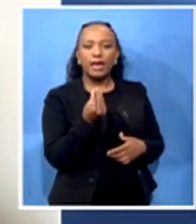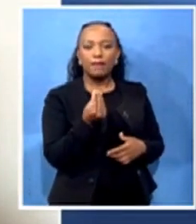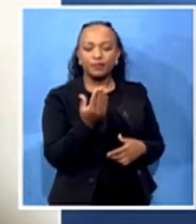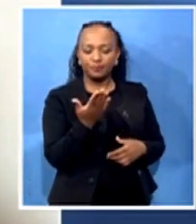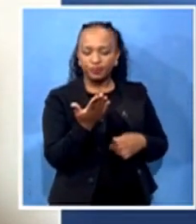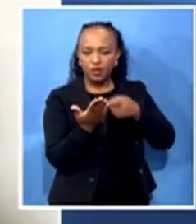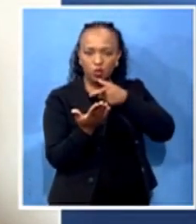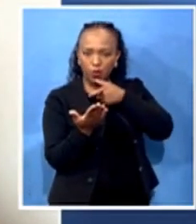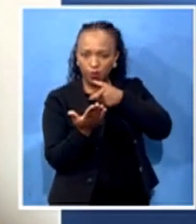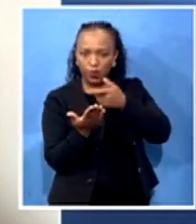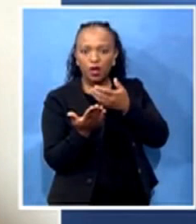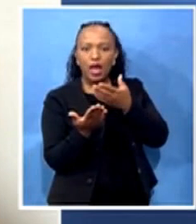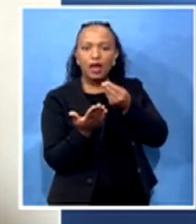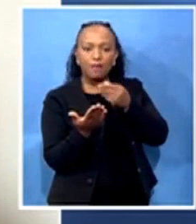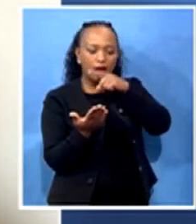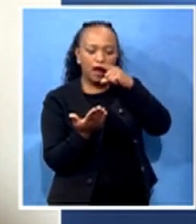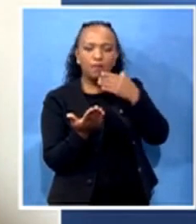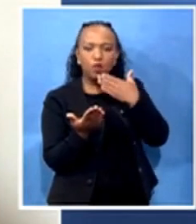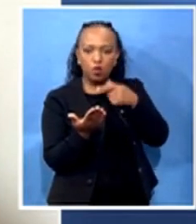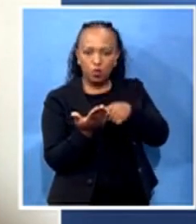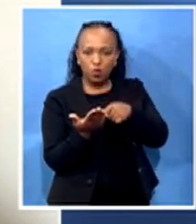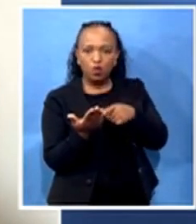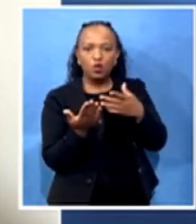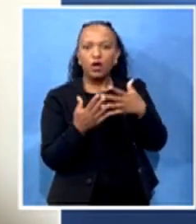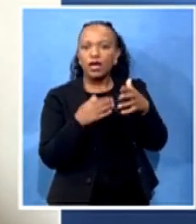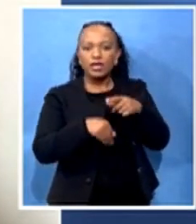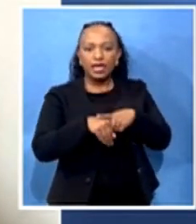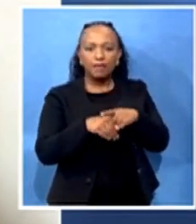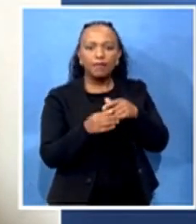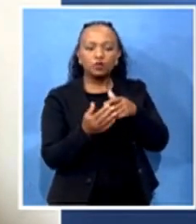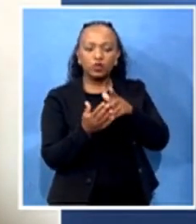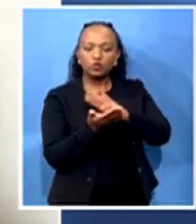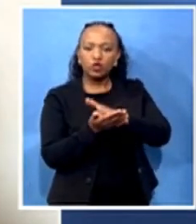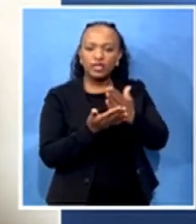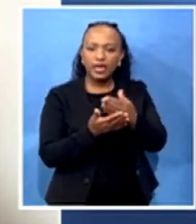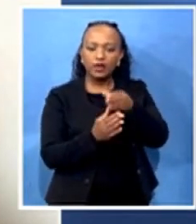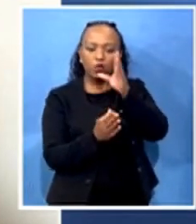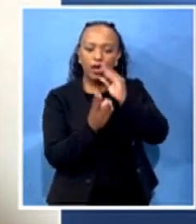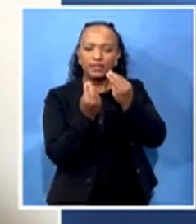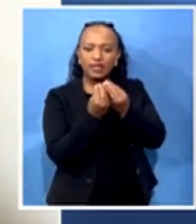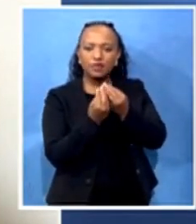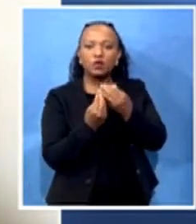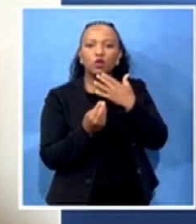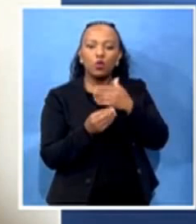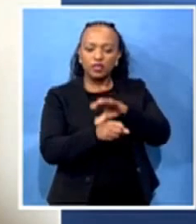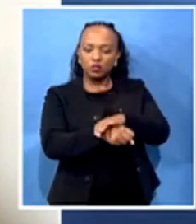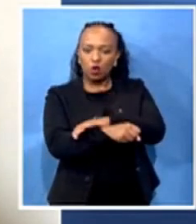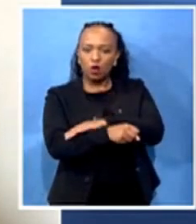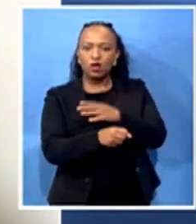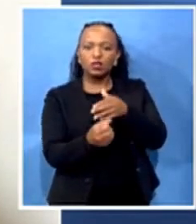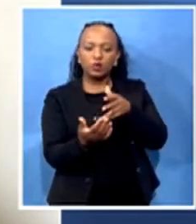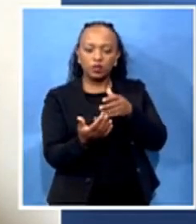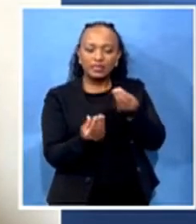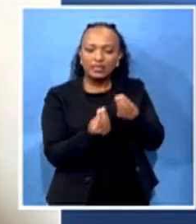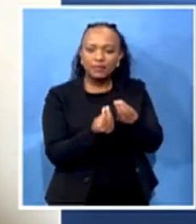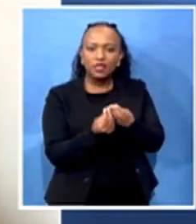you want to translate or learn something in Xitsonga. It will give you features to translate, to identify images. You can